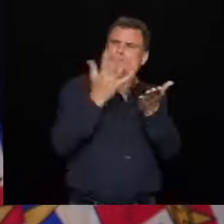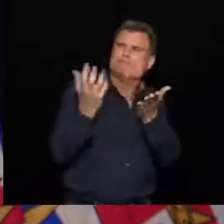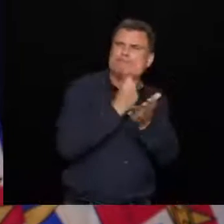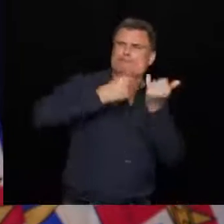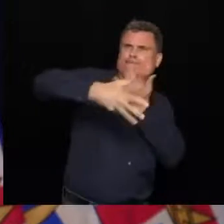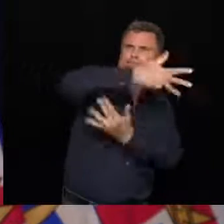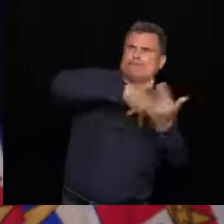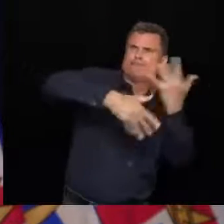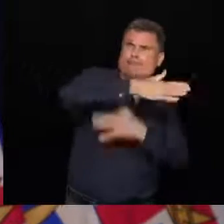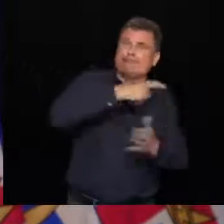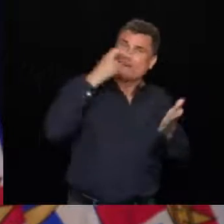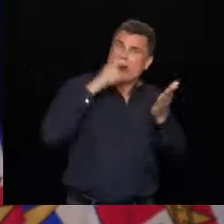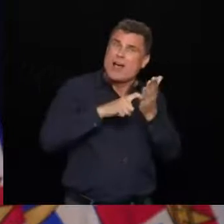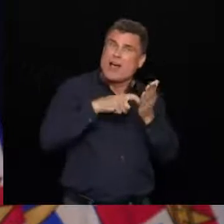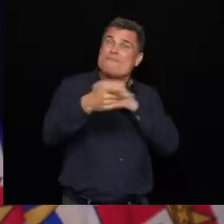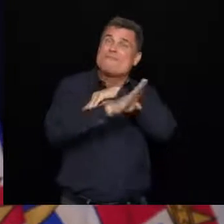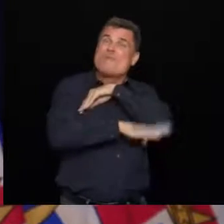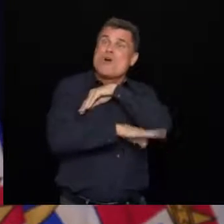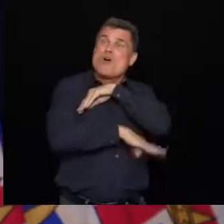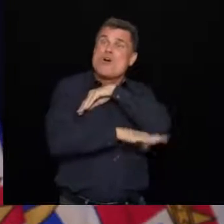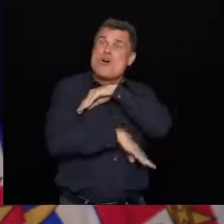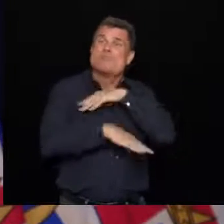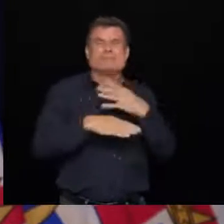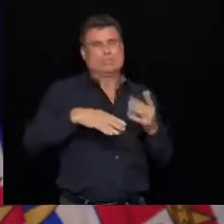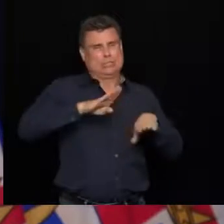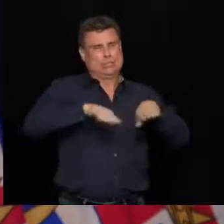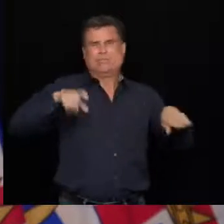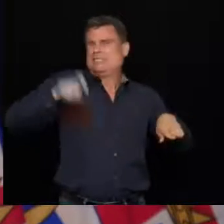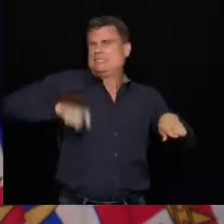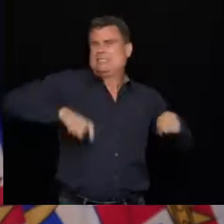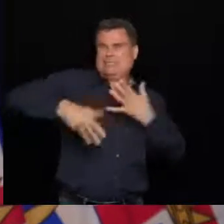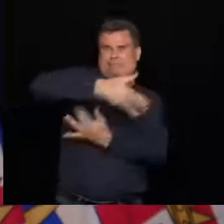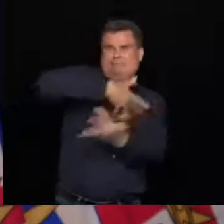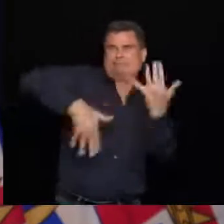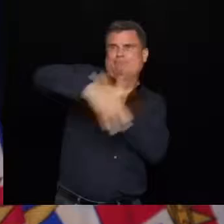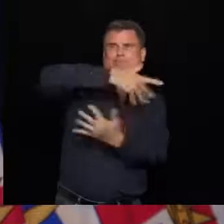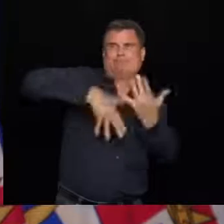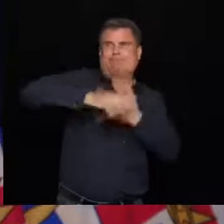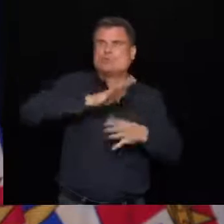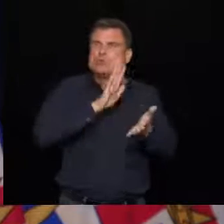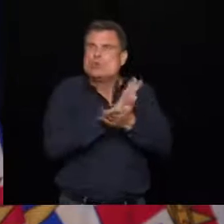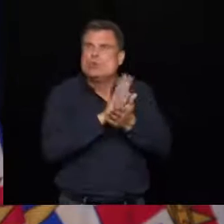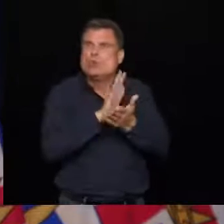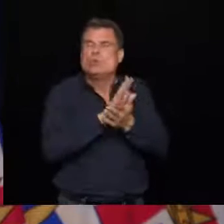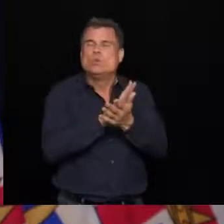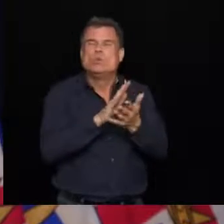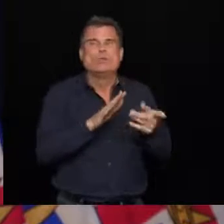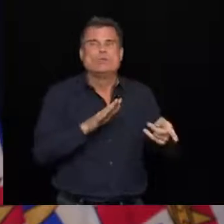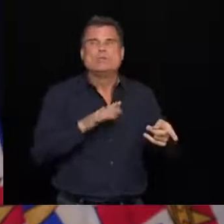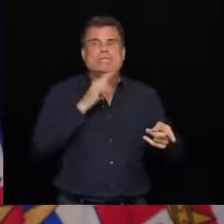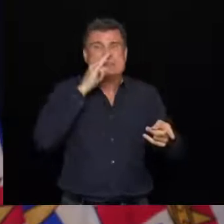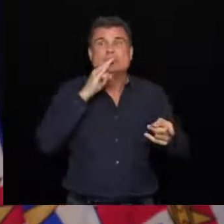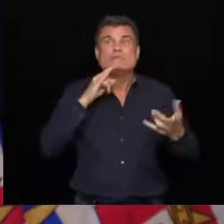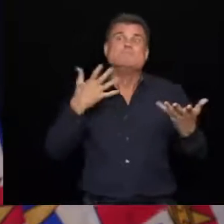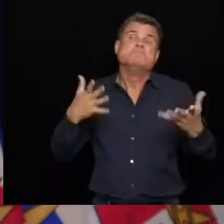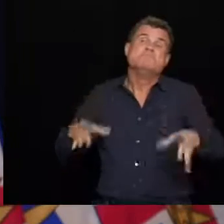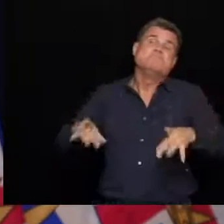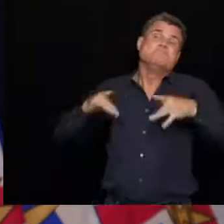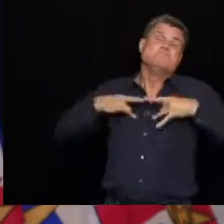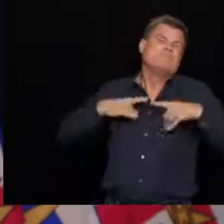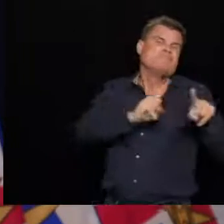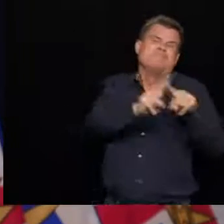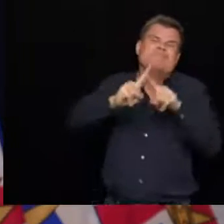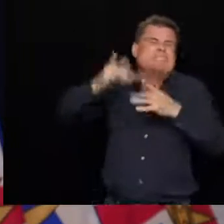so many things that cause children to have one symptom that have nothing to do with an infection. So it was trying to balance that, and